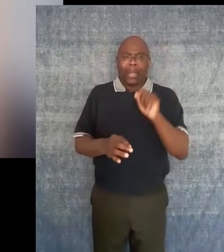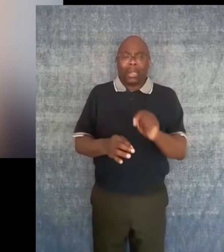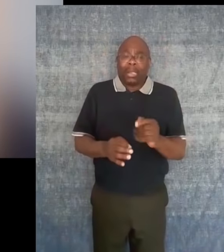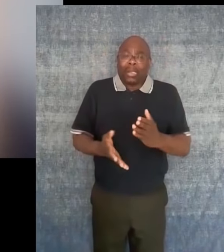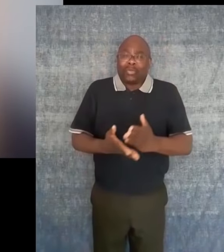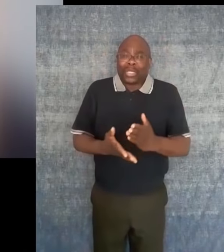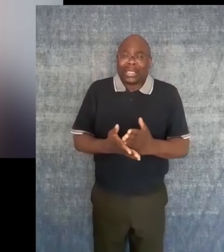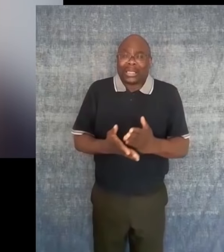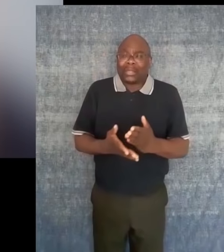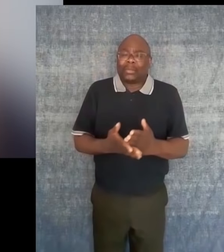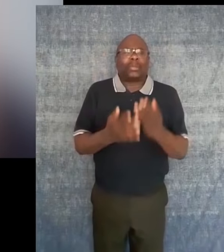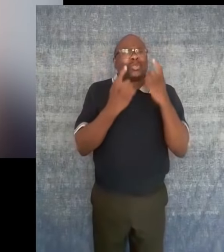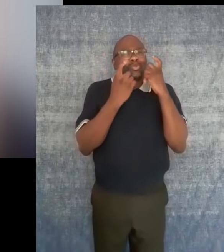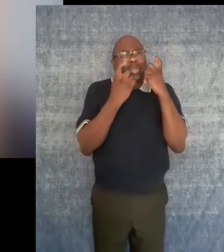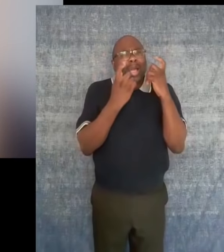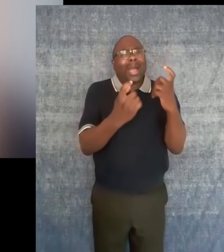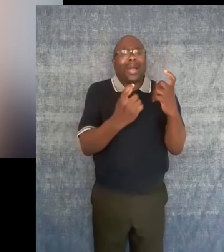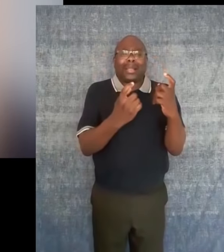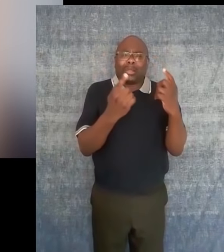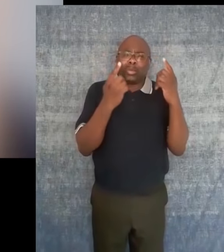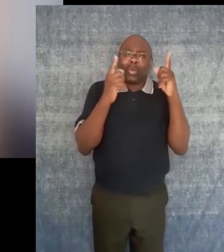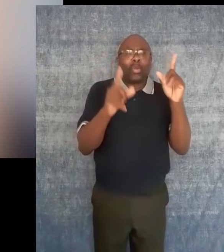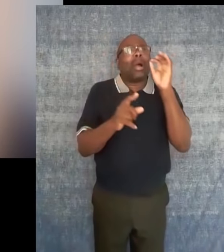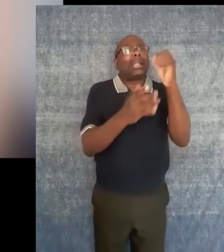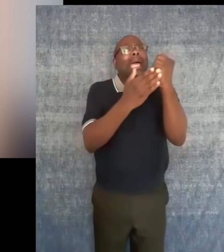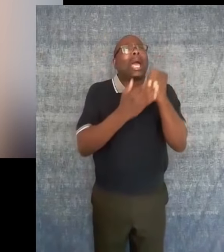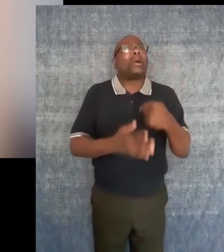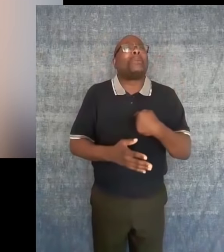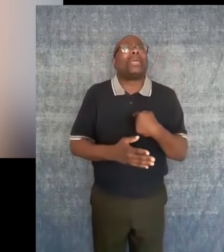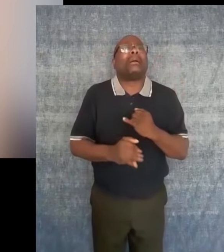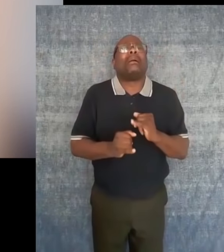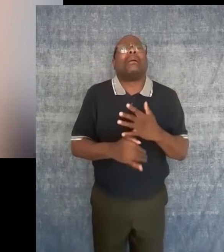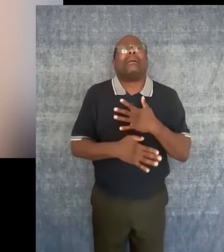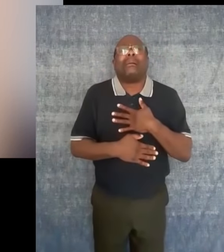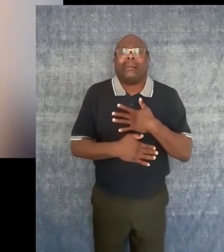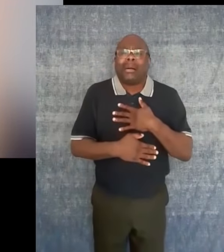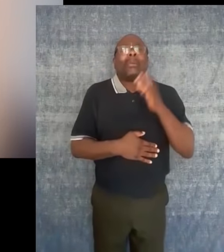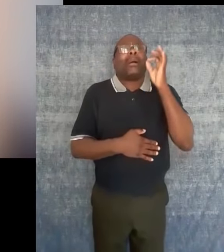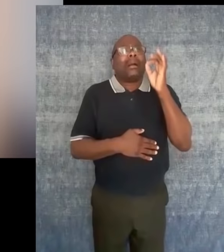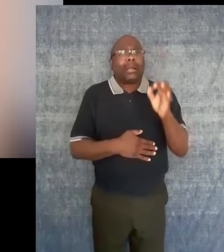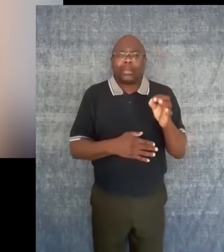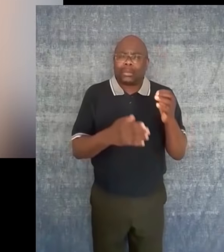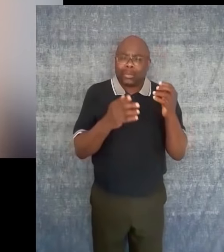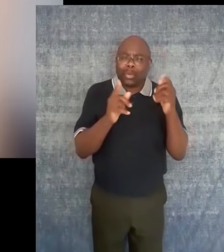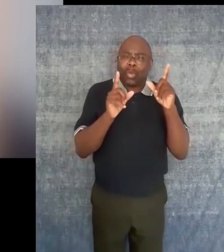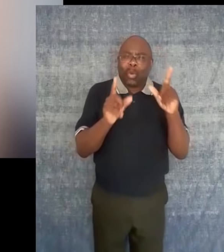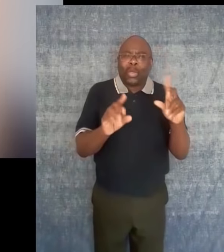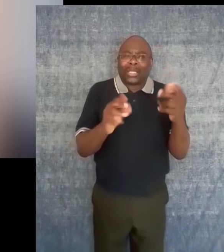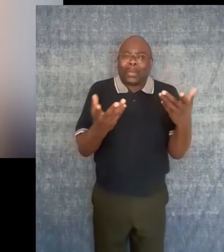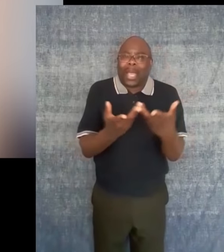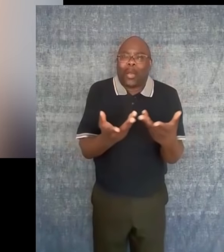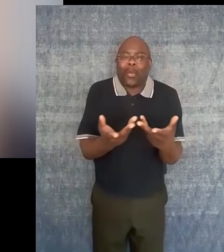really crying out to the Lord and asking him to help me and asking him to